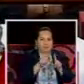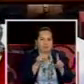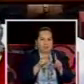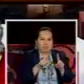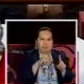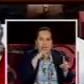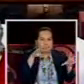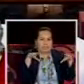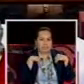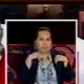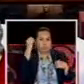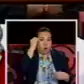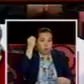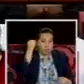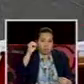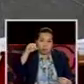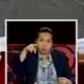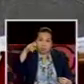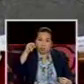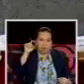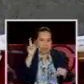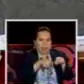not a question, it's not factual.